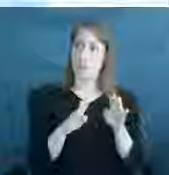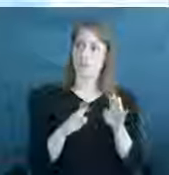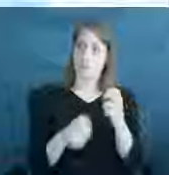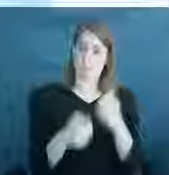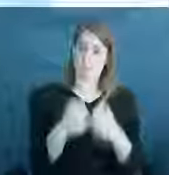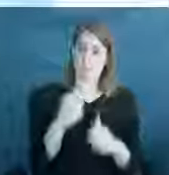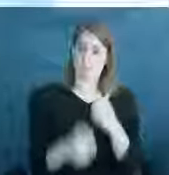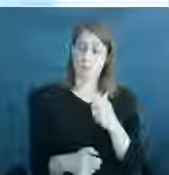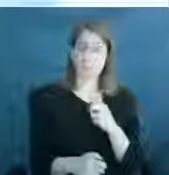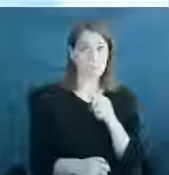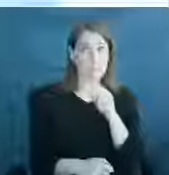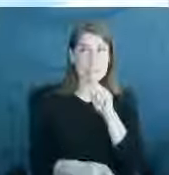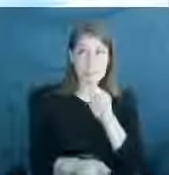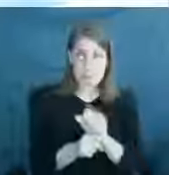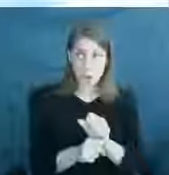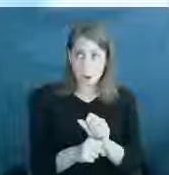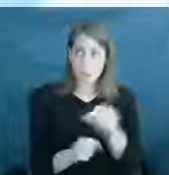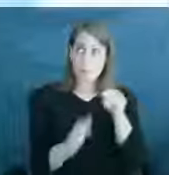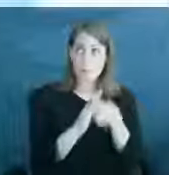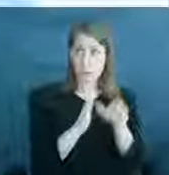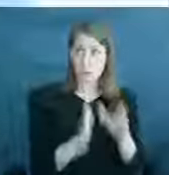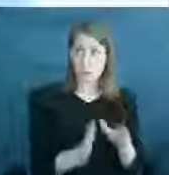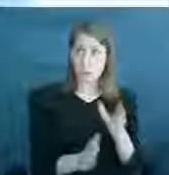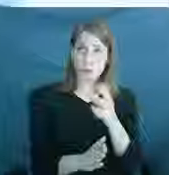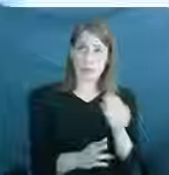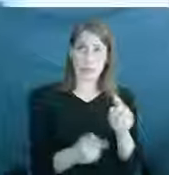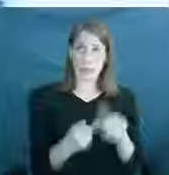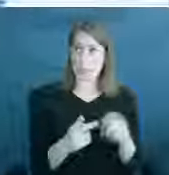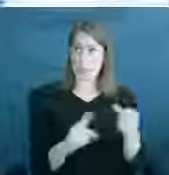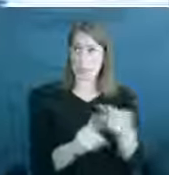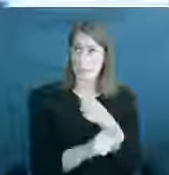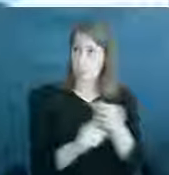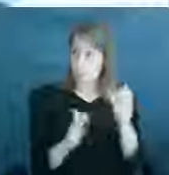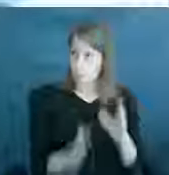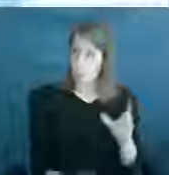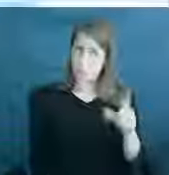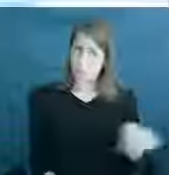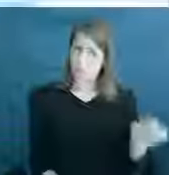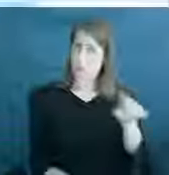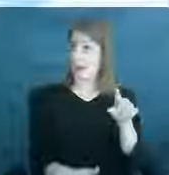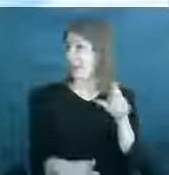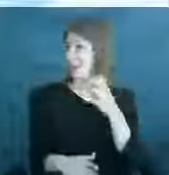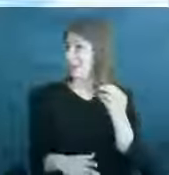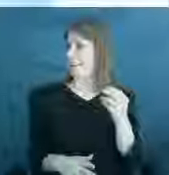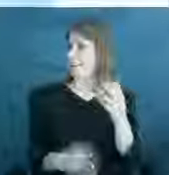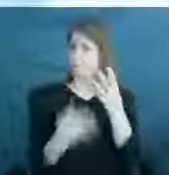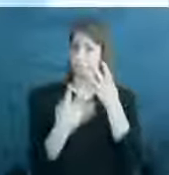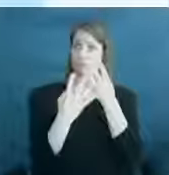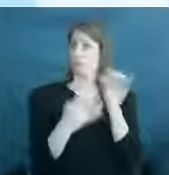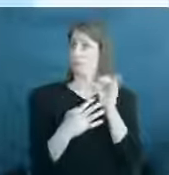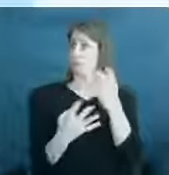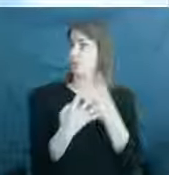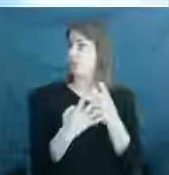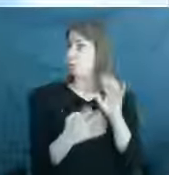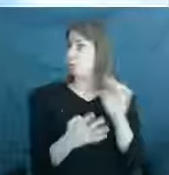school. Severe, severe behaviour problem. They were locked up. They were literally murderers